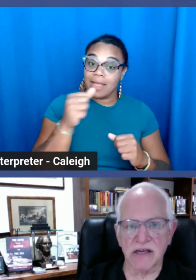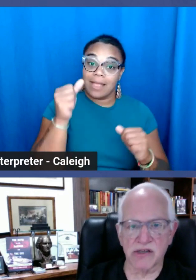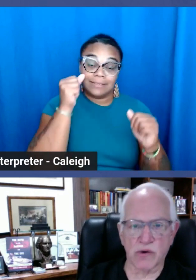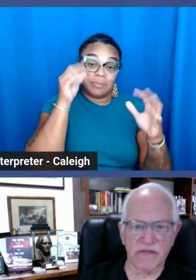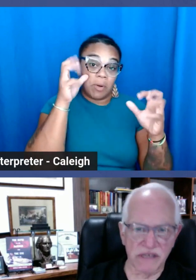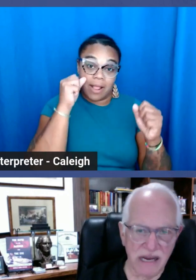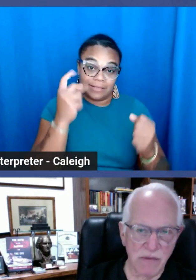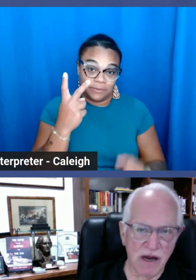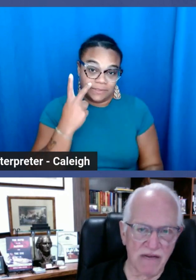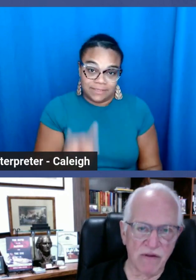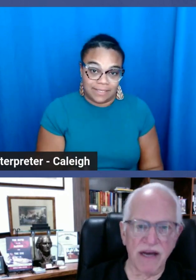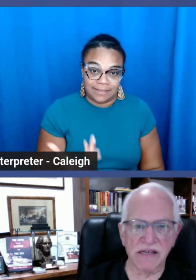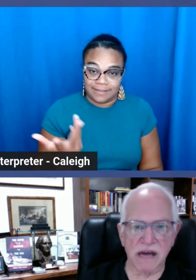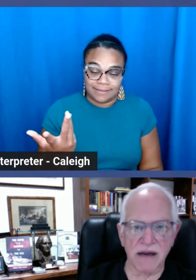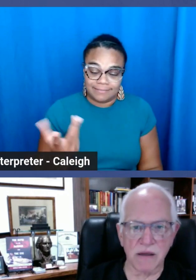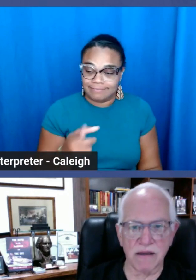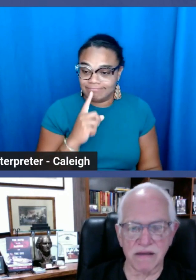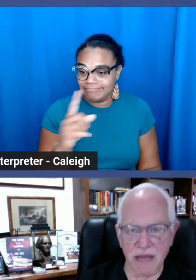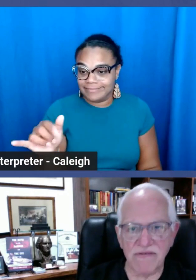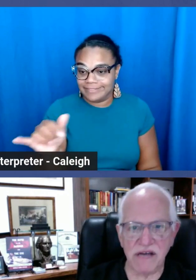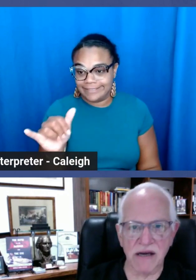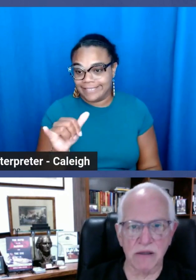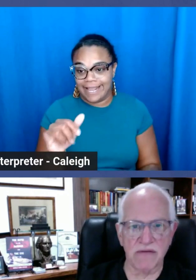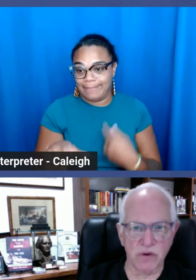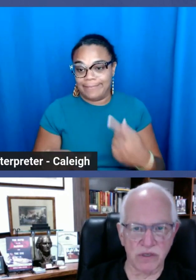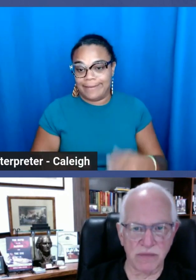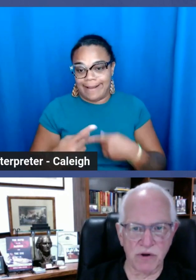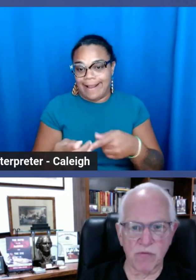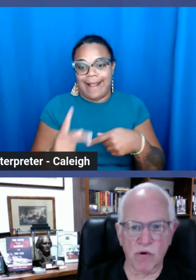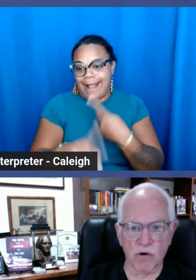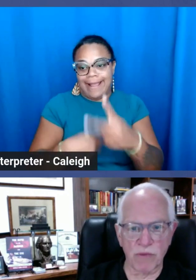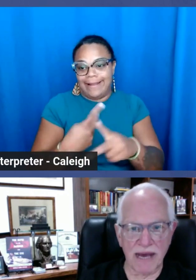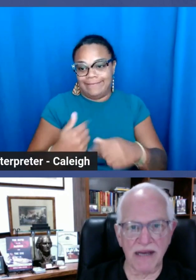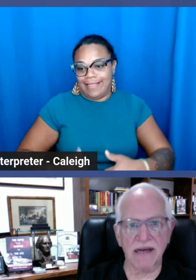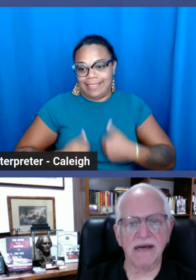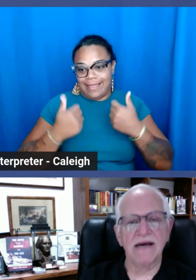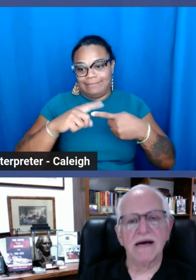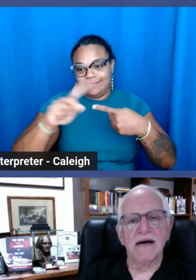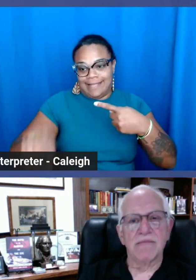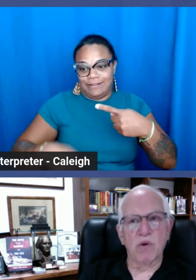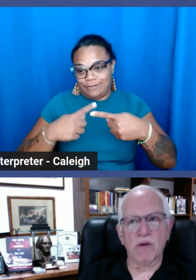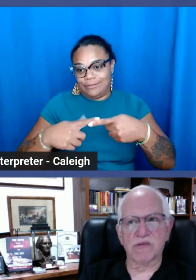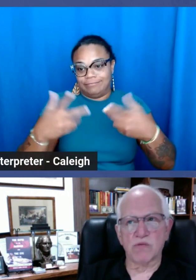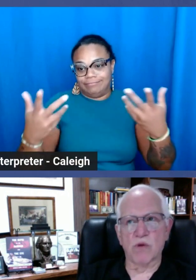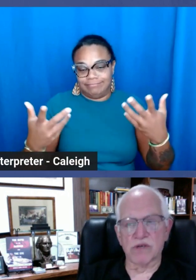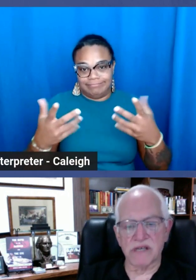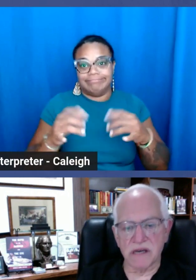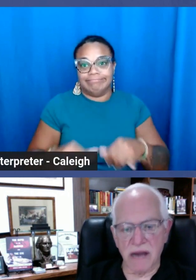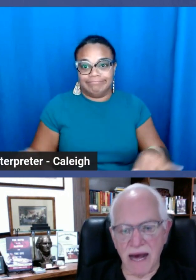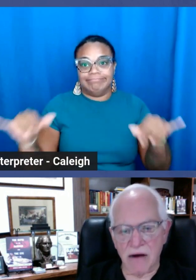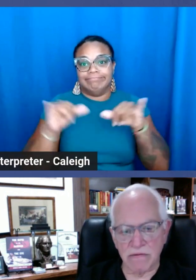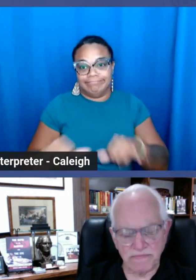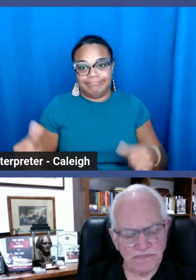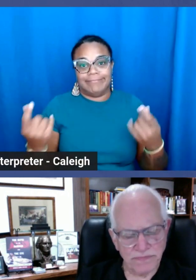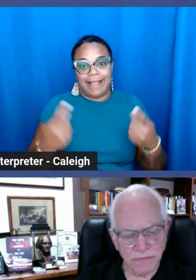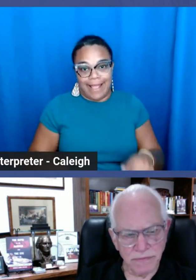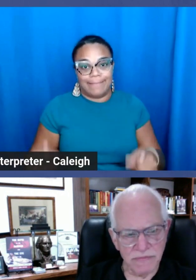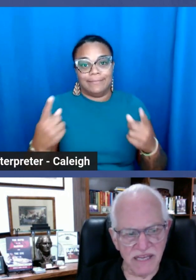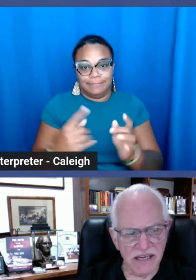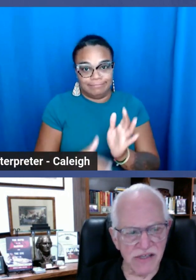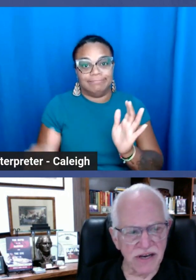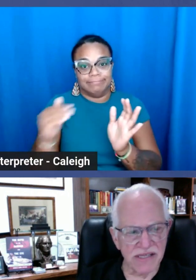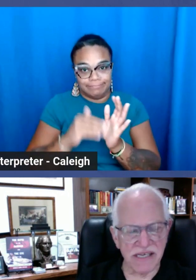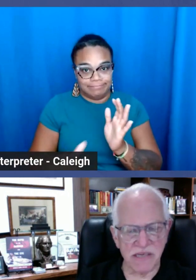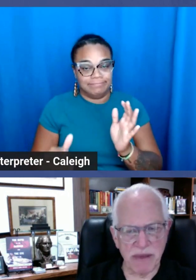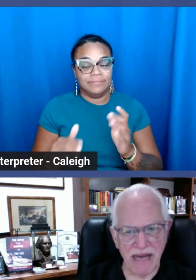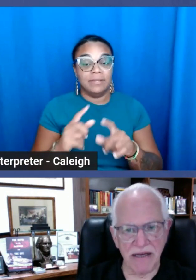it. It's sort of the same kind of life cycle of your typical moral panic. But what we're seeing now